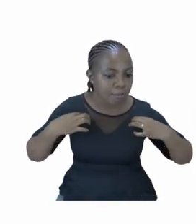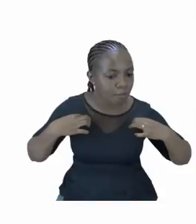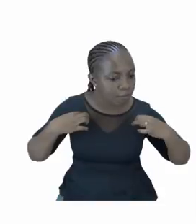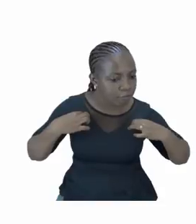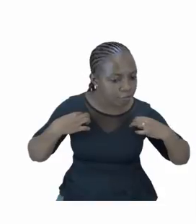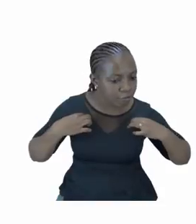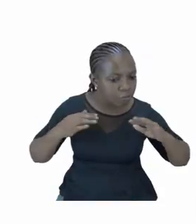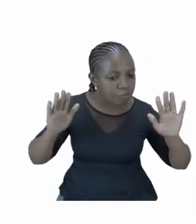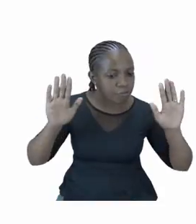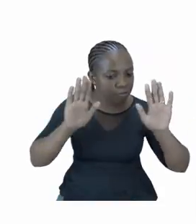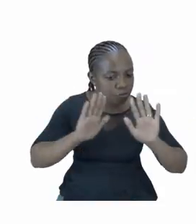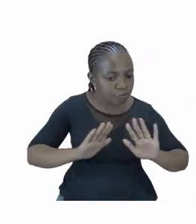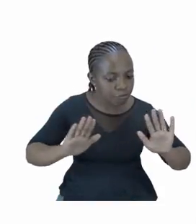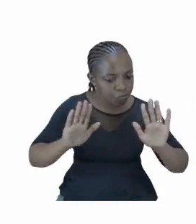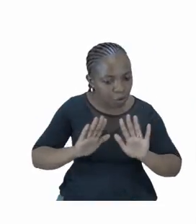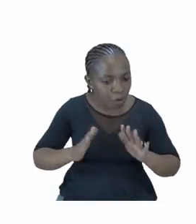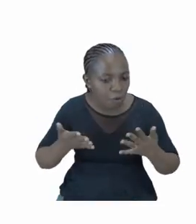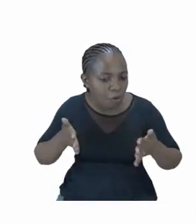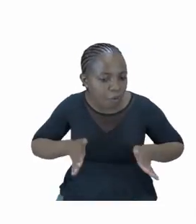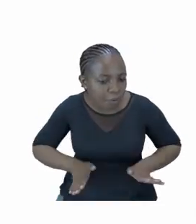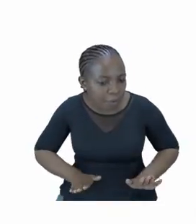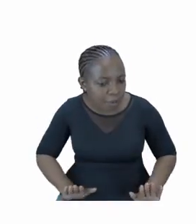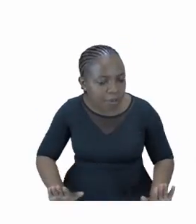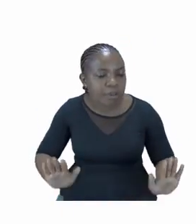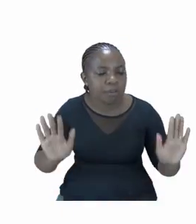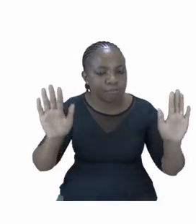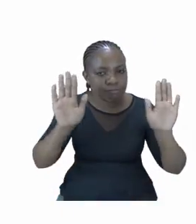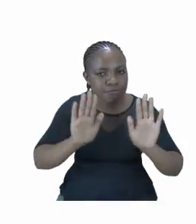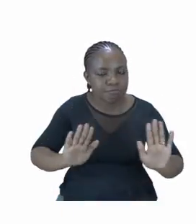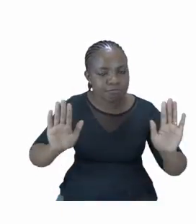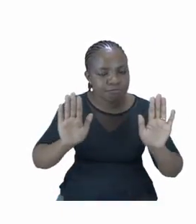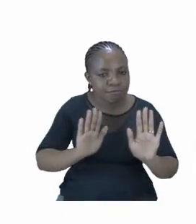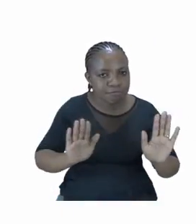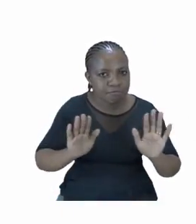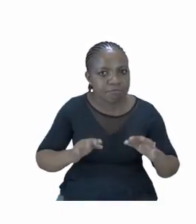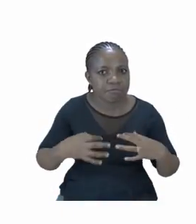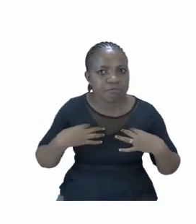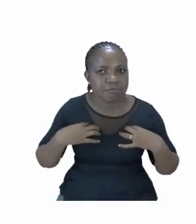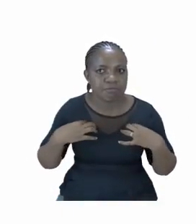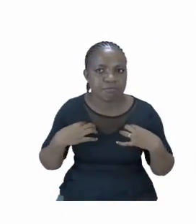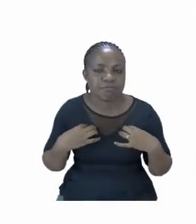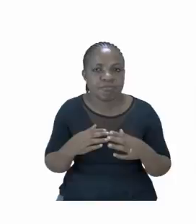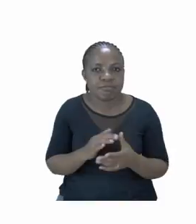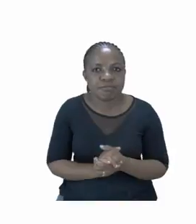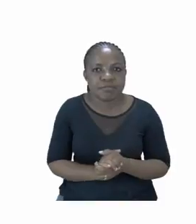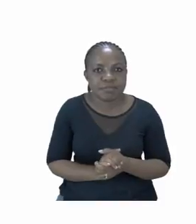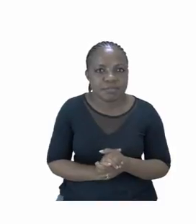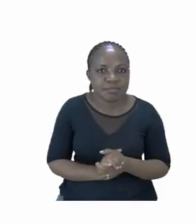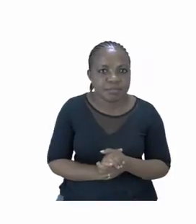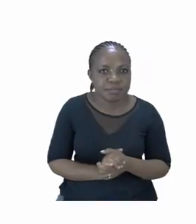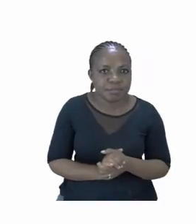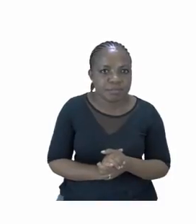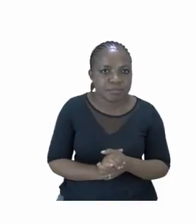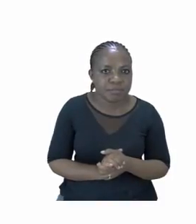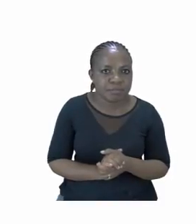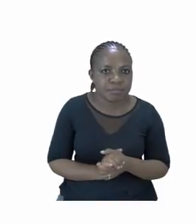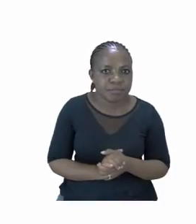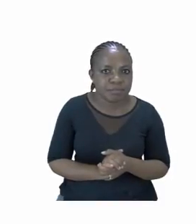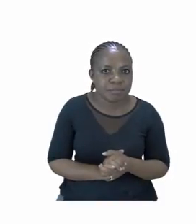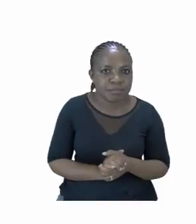wear. Let's take a look at the things that we have on the page. We have a pair